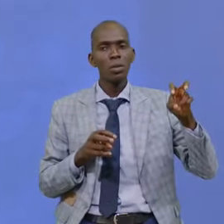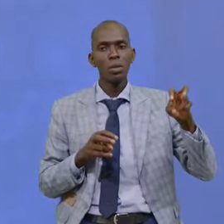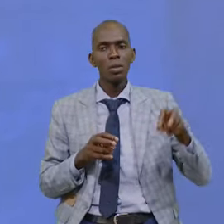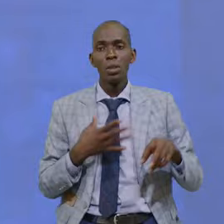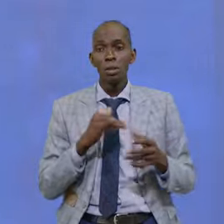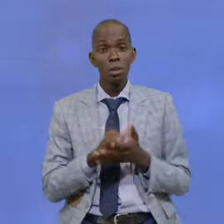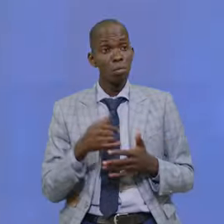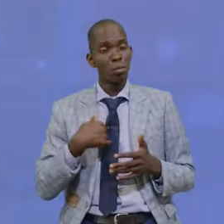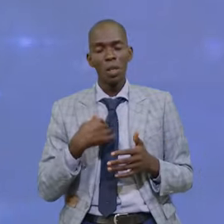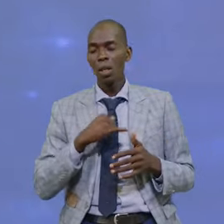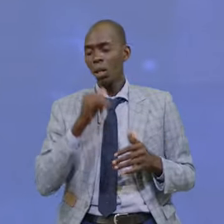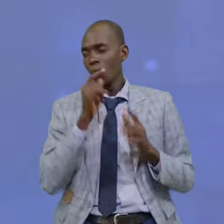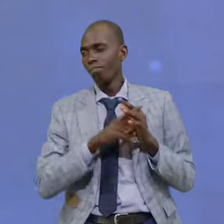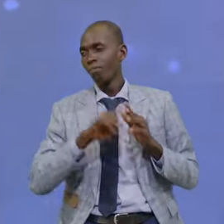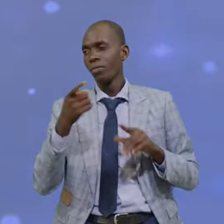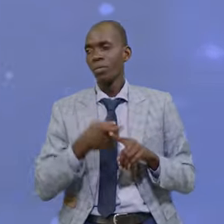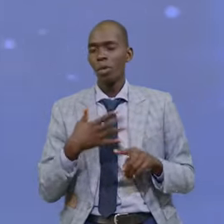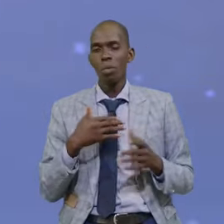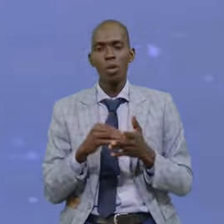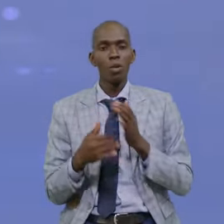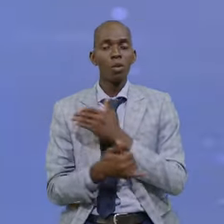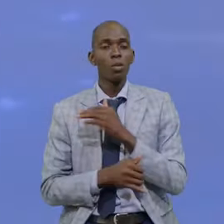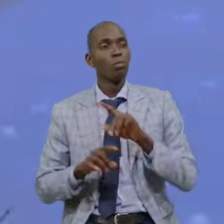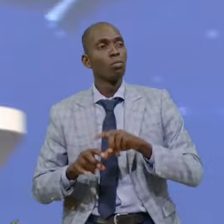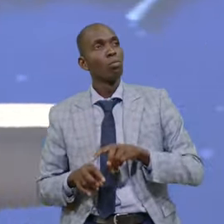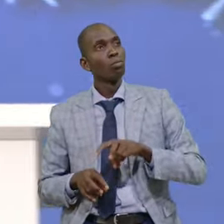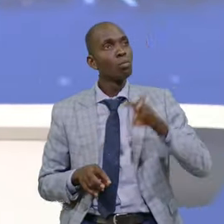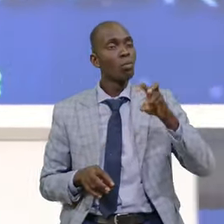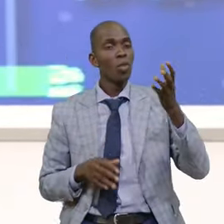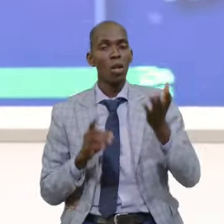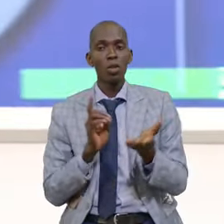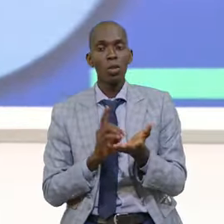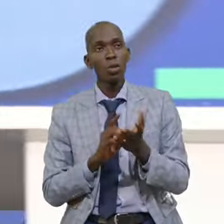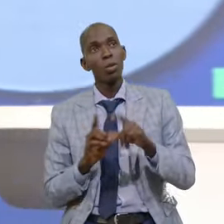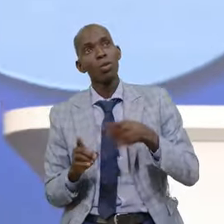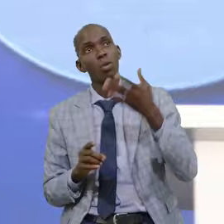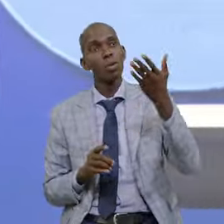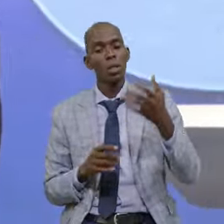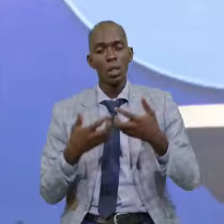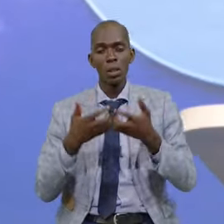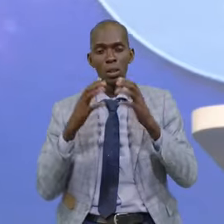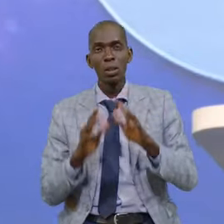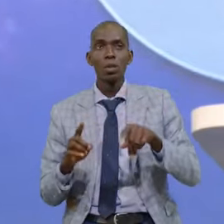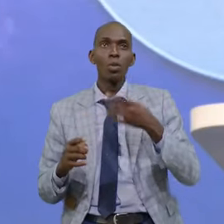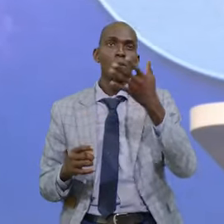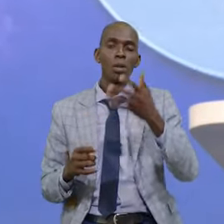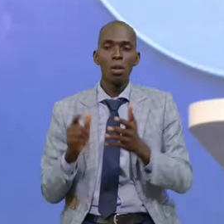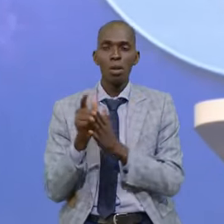escaping from our country. And they go there. Doctors go there, engineers go there, lawyers go